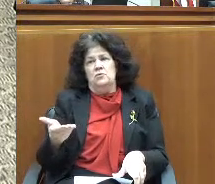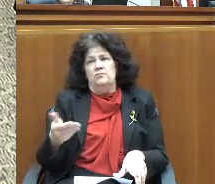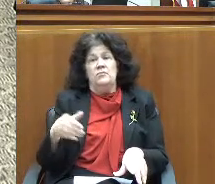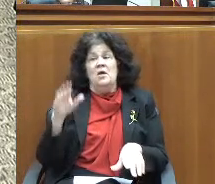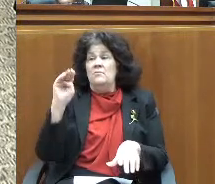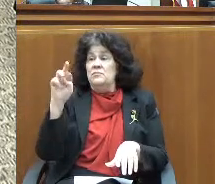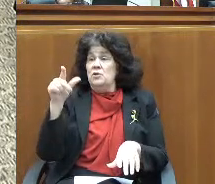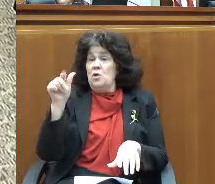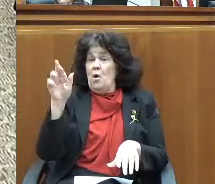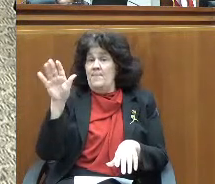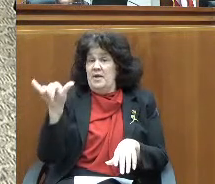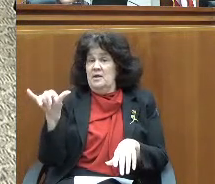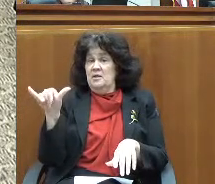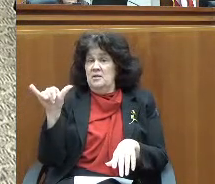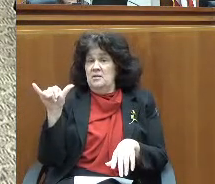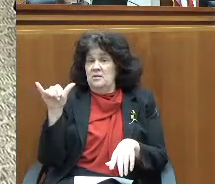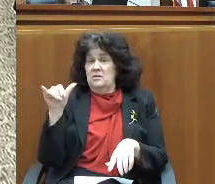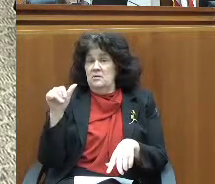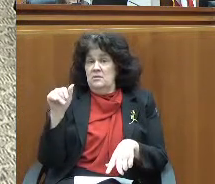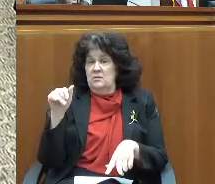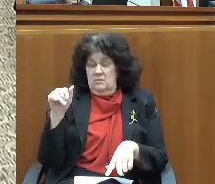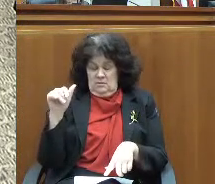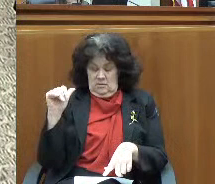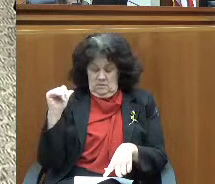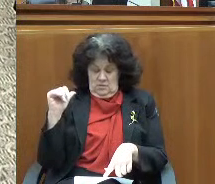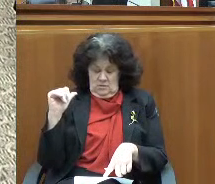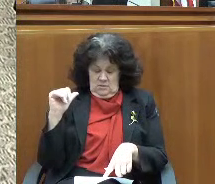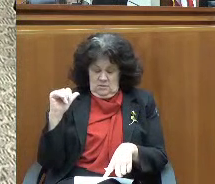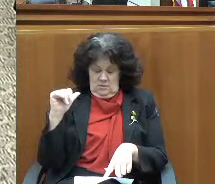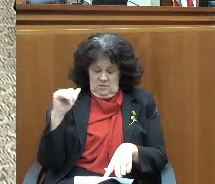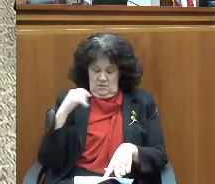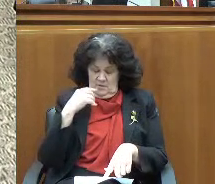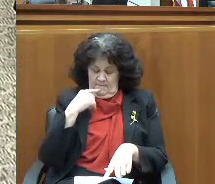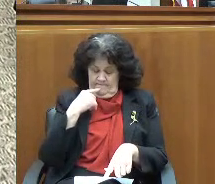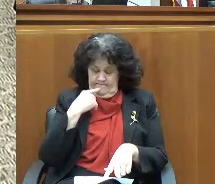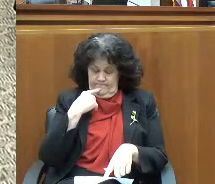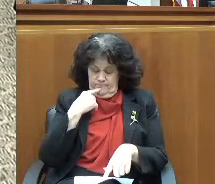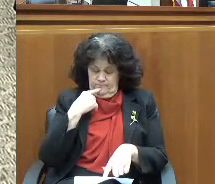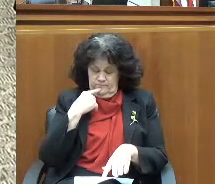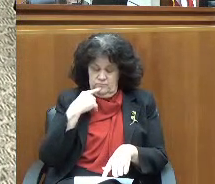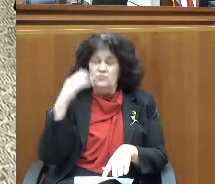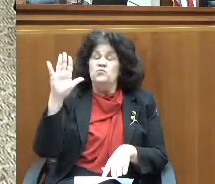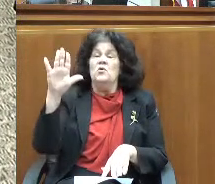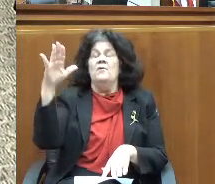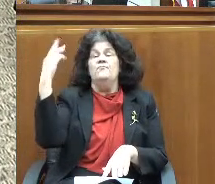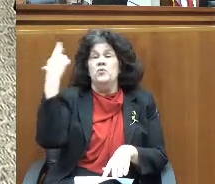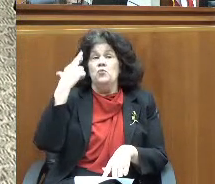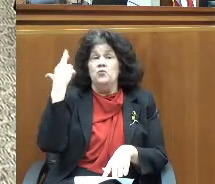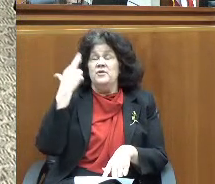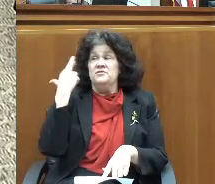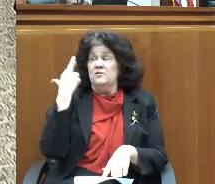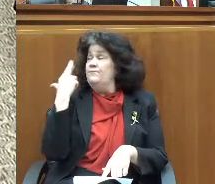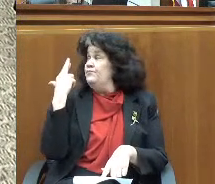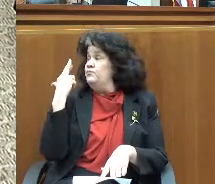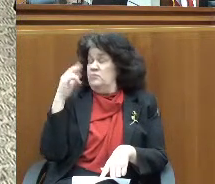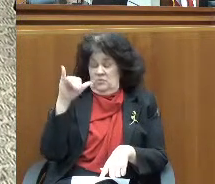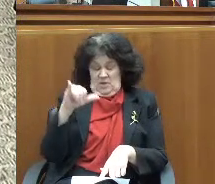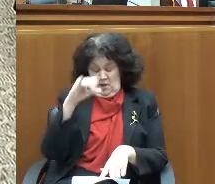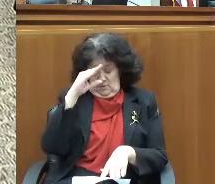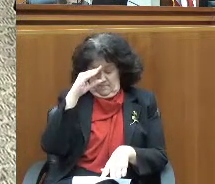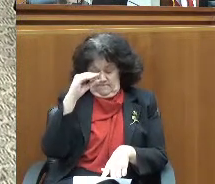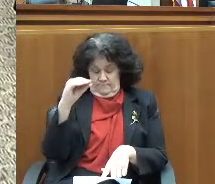Mr. Garvey, you have something? Yes, I would like to point out that the reason this